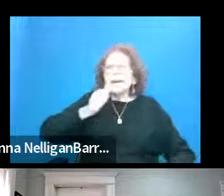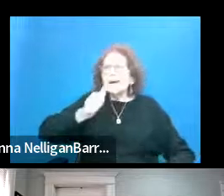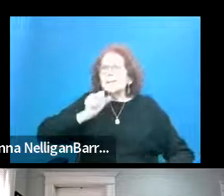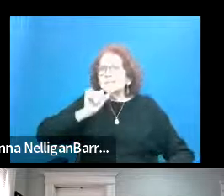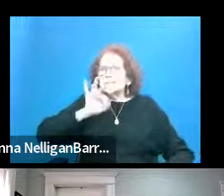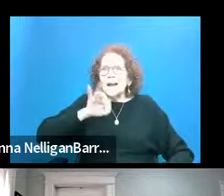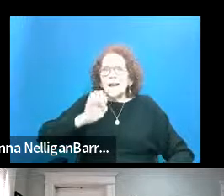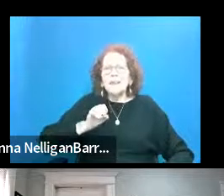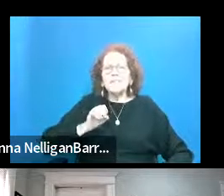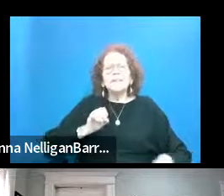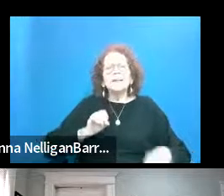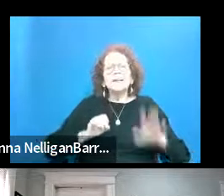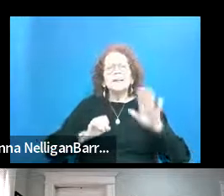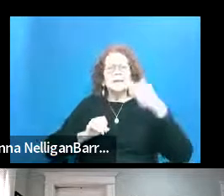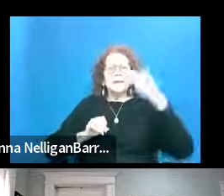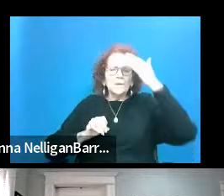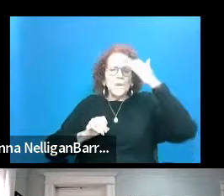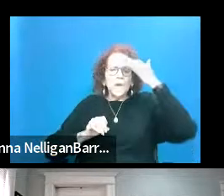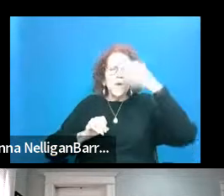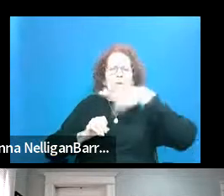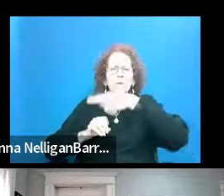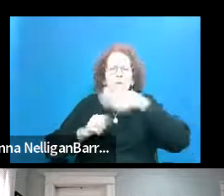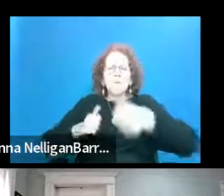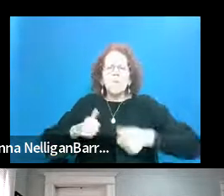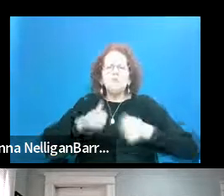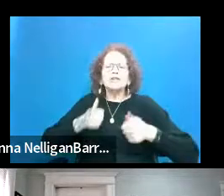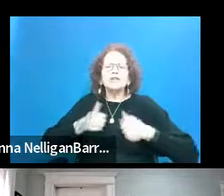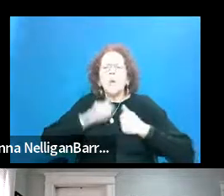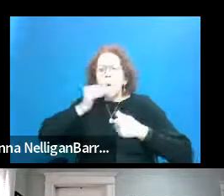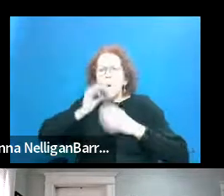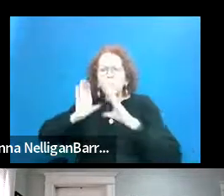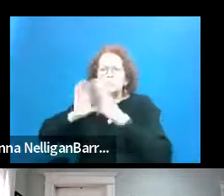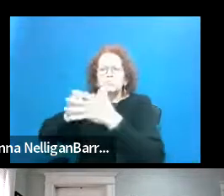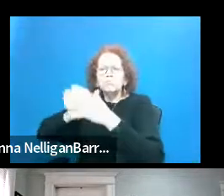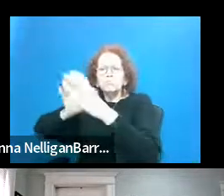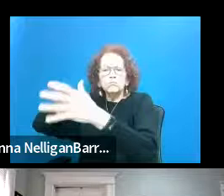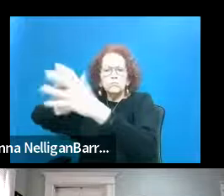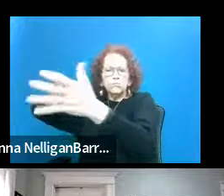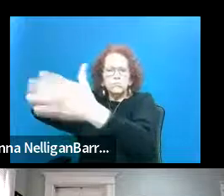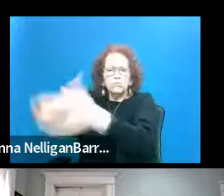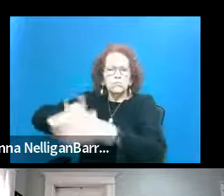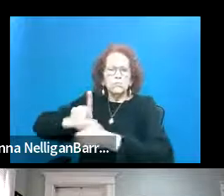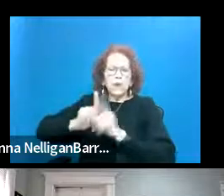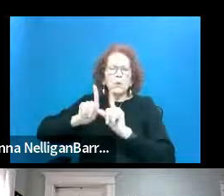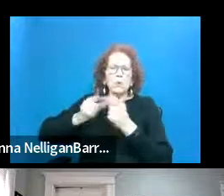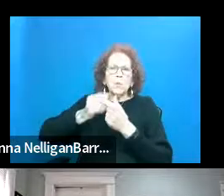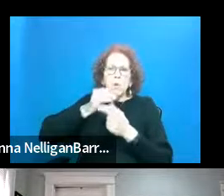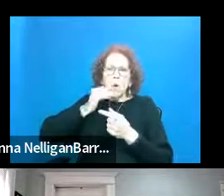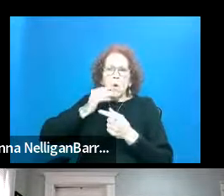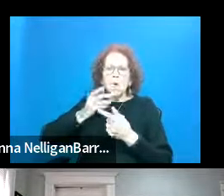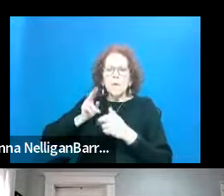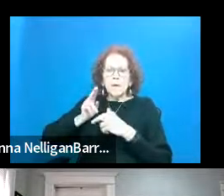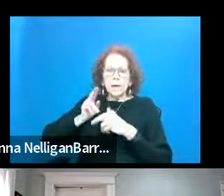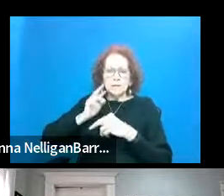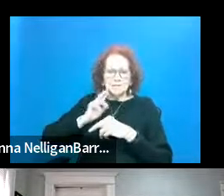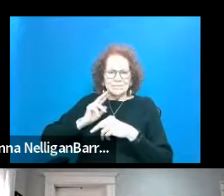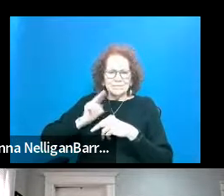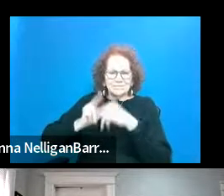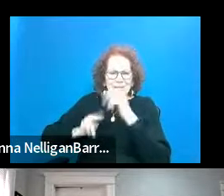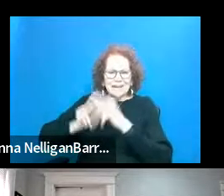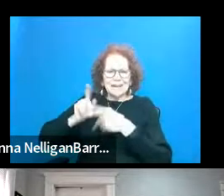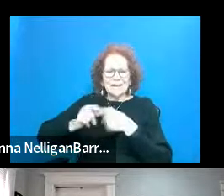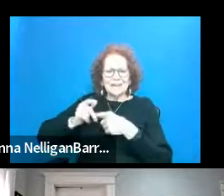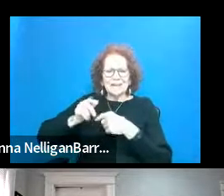Residential, the person who owns the building in front of the sidewalk is responsible for plowing it, and yet